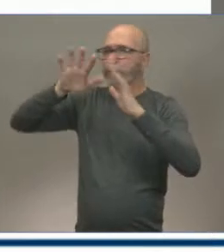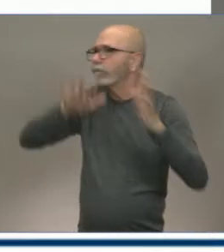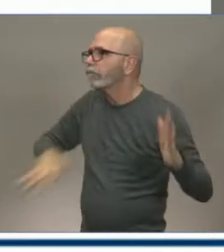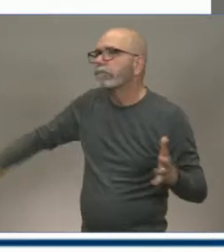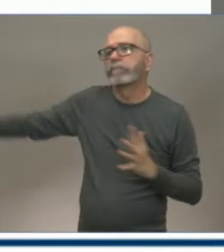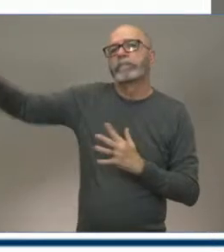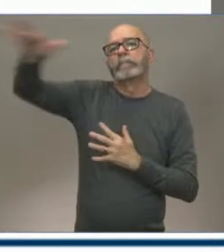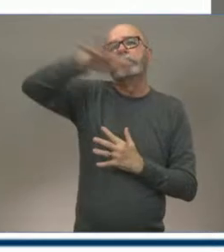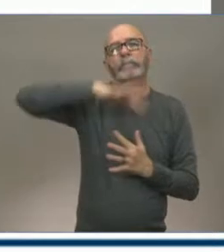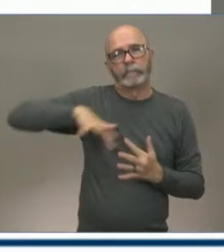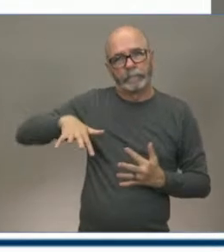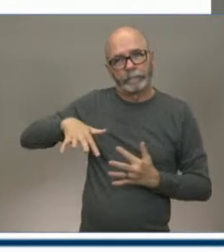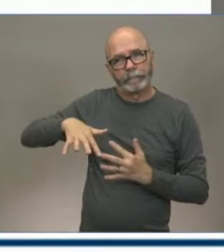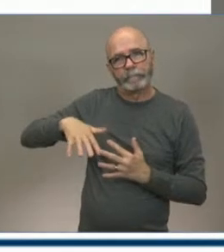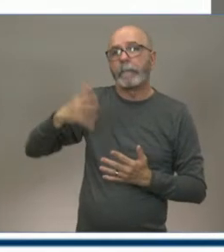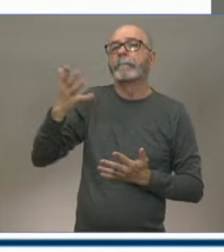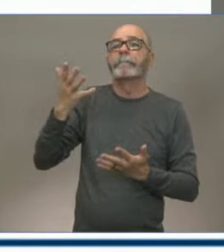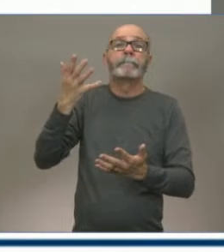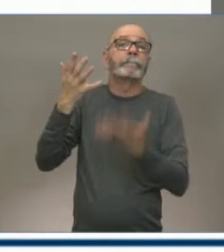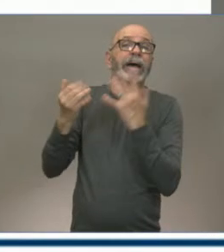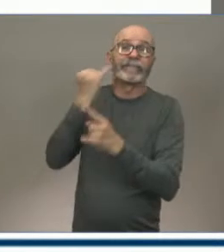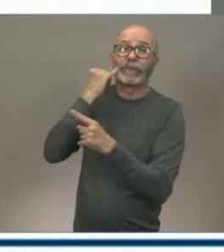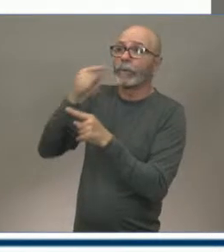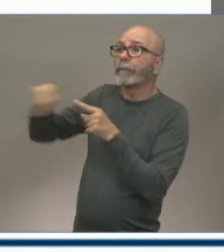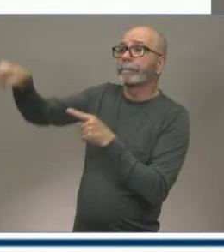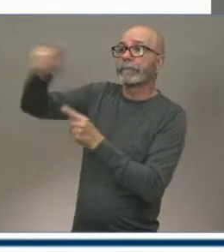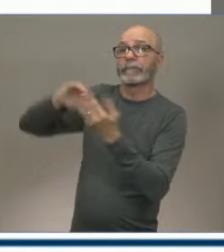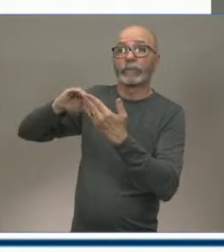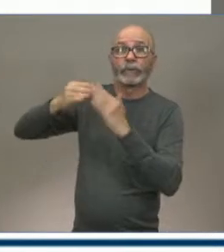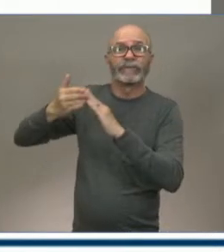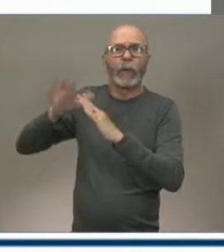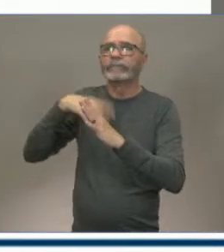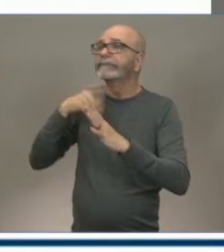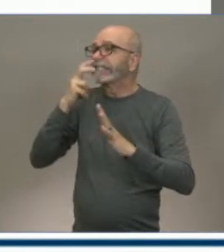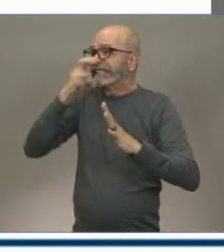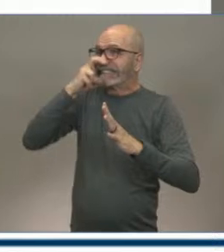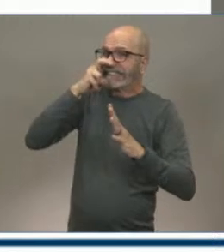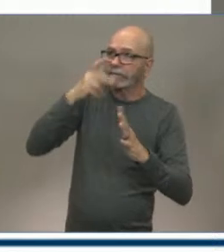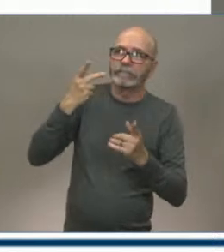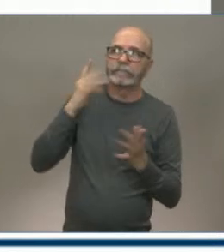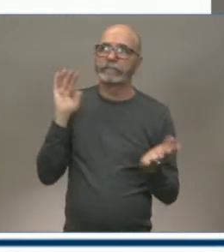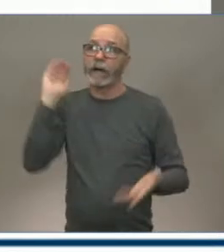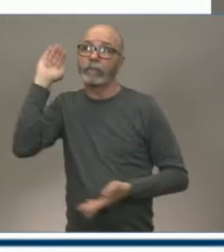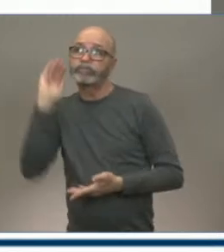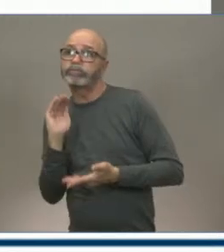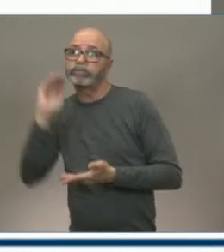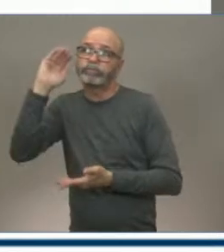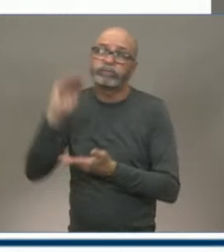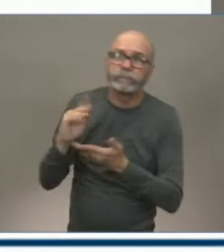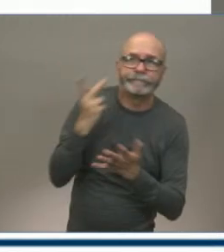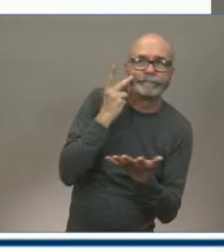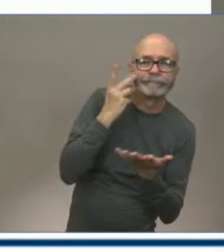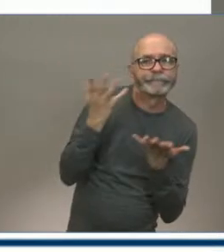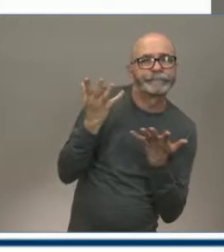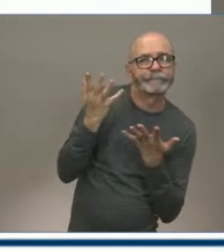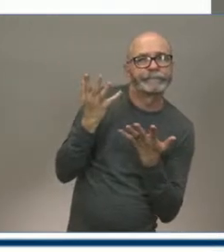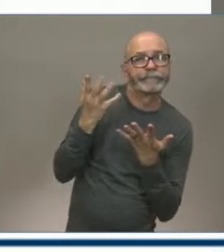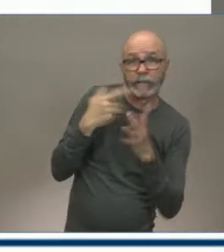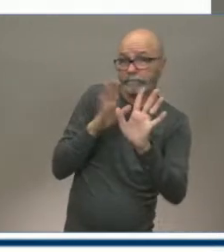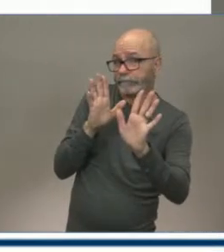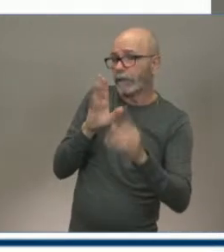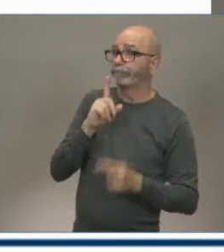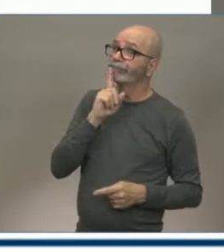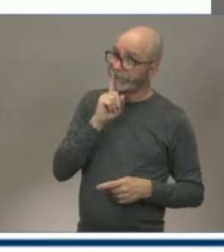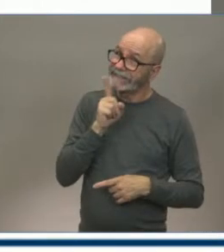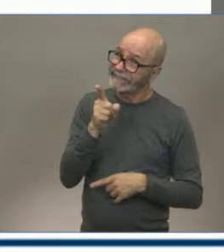for strict prioritization. Our key goal, and the one we need Nova Scotians to focus on, rather